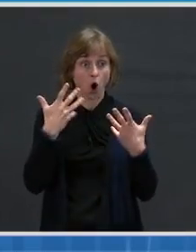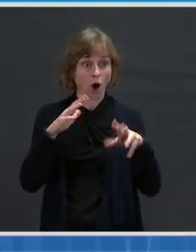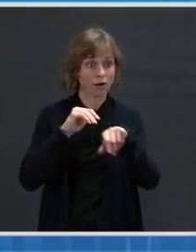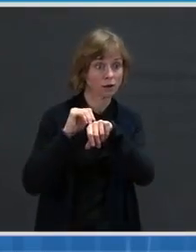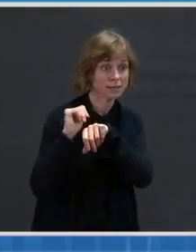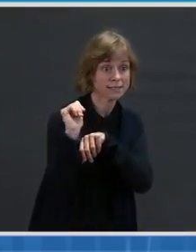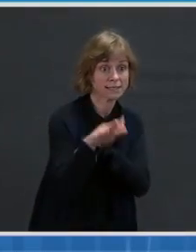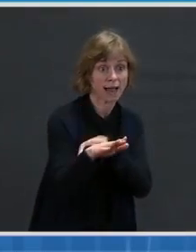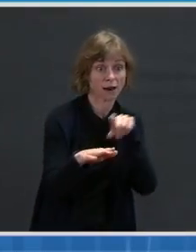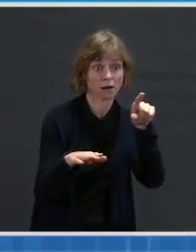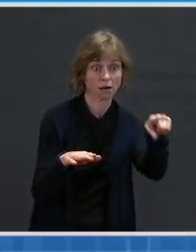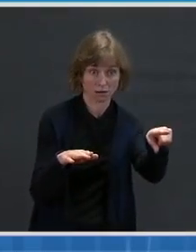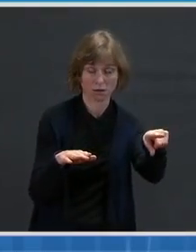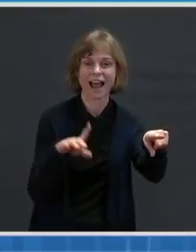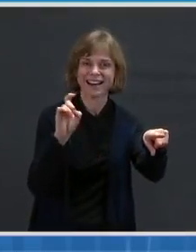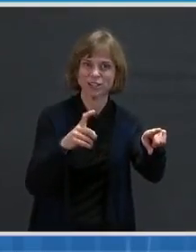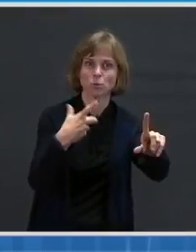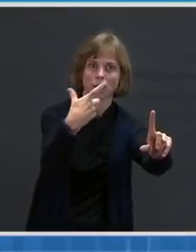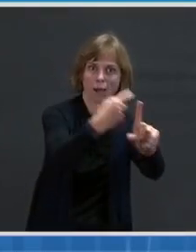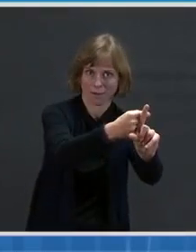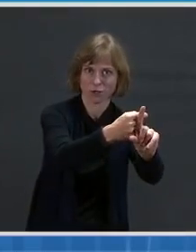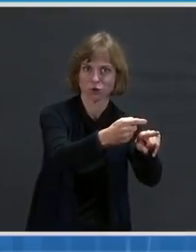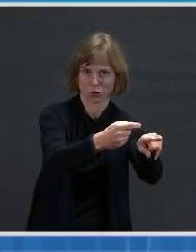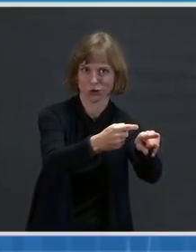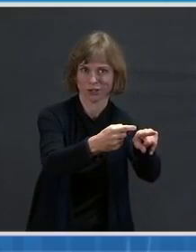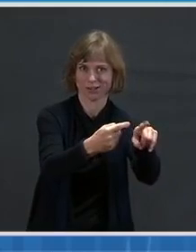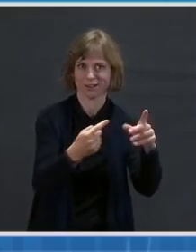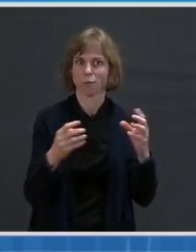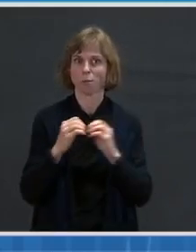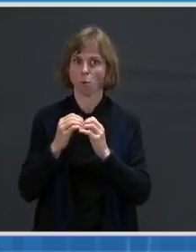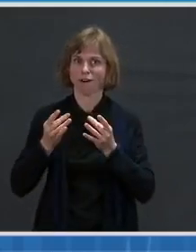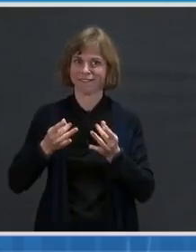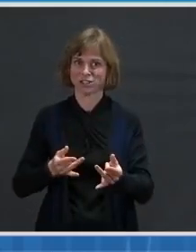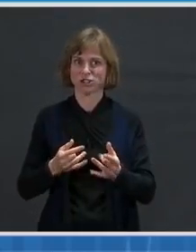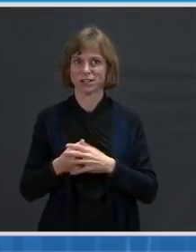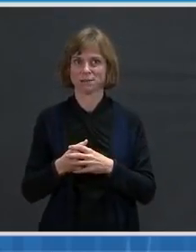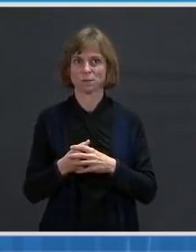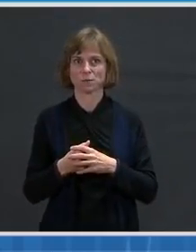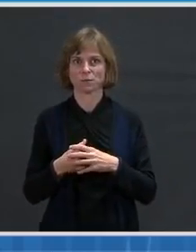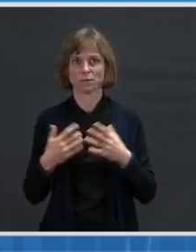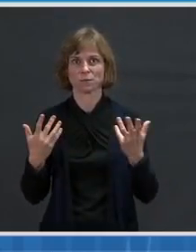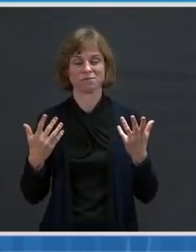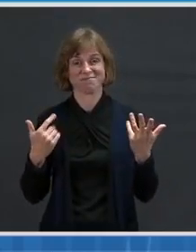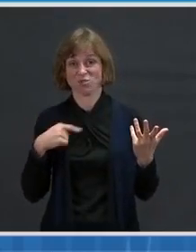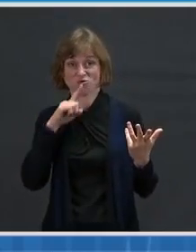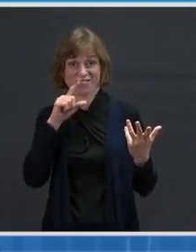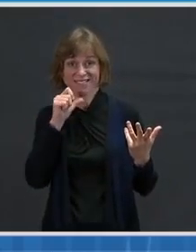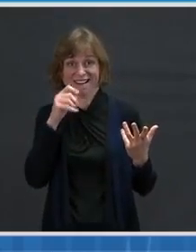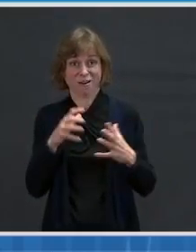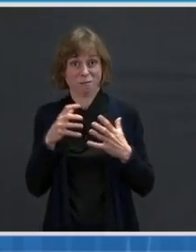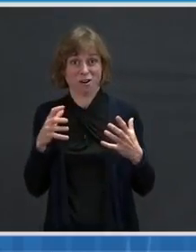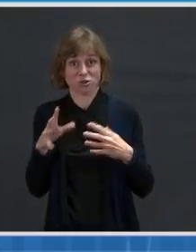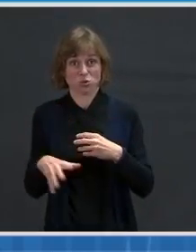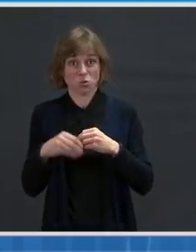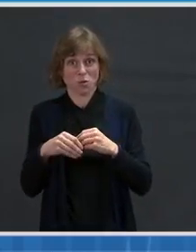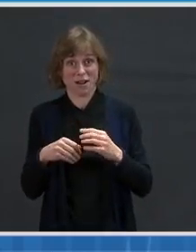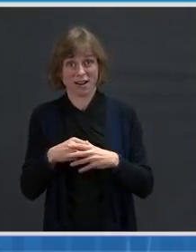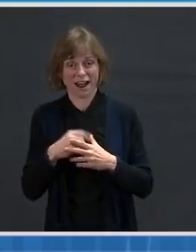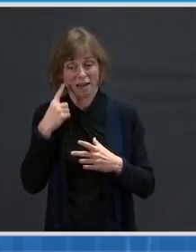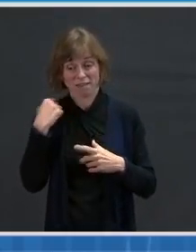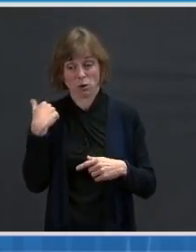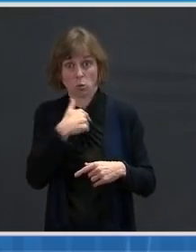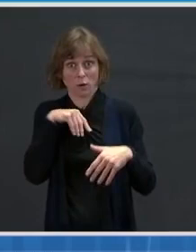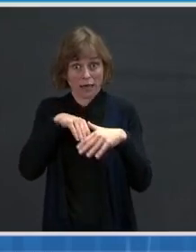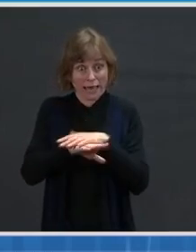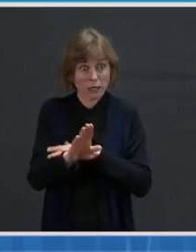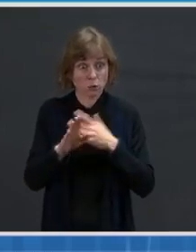more efficiently and more equitably. Dr. Walensky? Yeah, I don't have much to add. I think when we came into the administration, we had